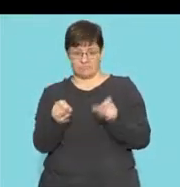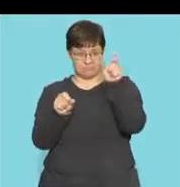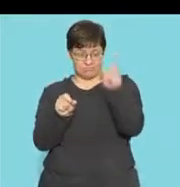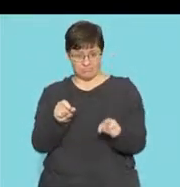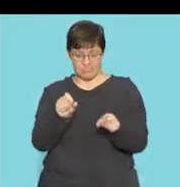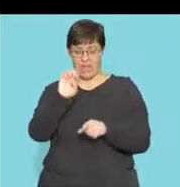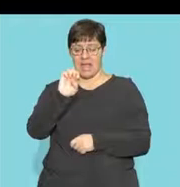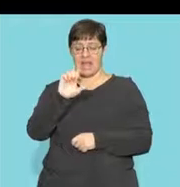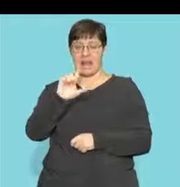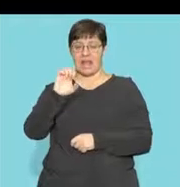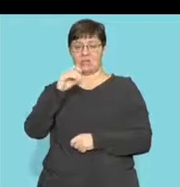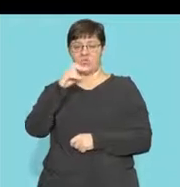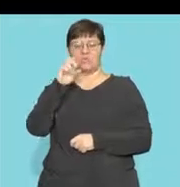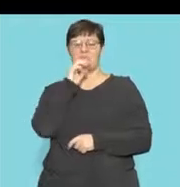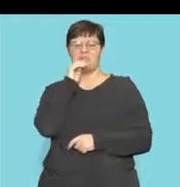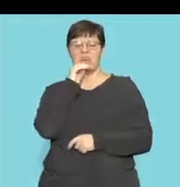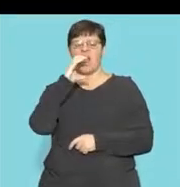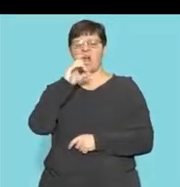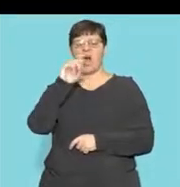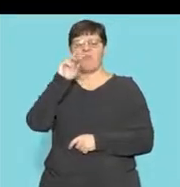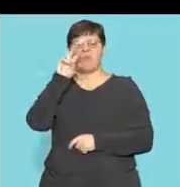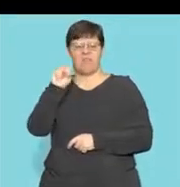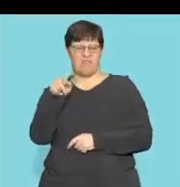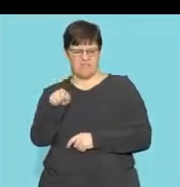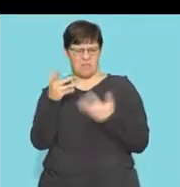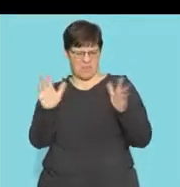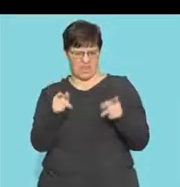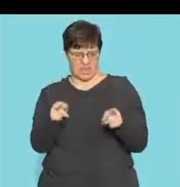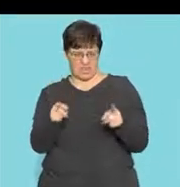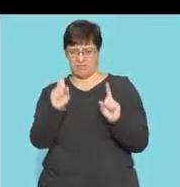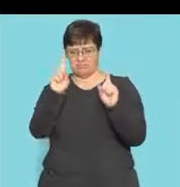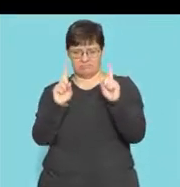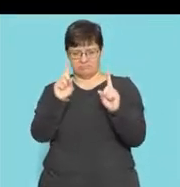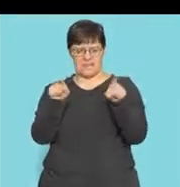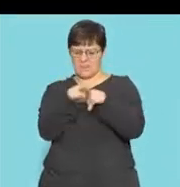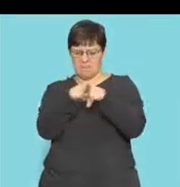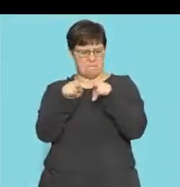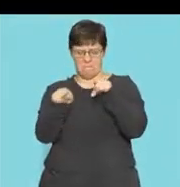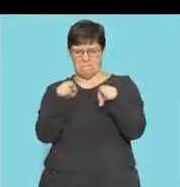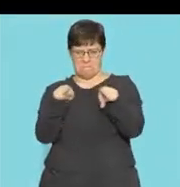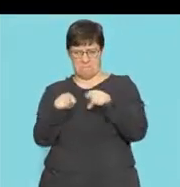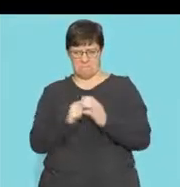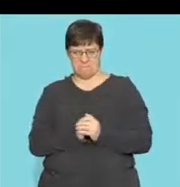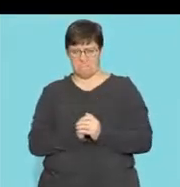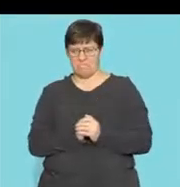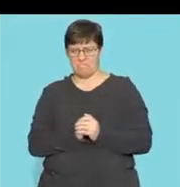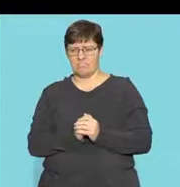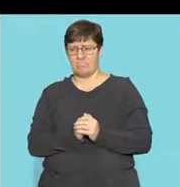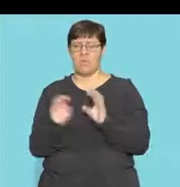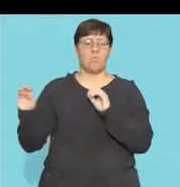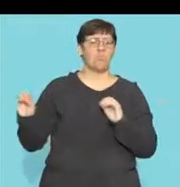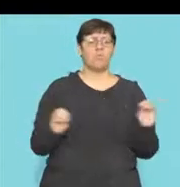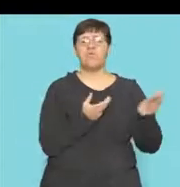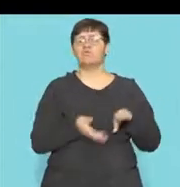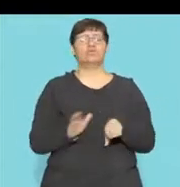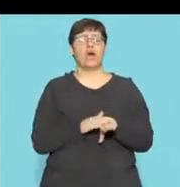This is graphite, which is just carbon, and they're both exactly the same. Notice there's no